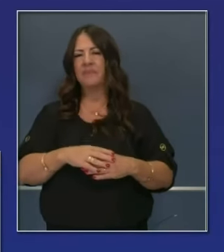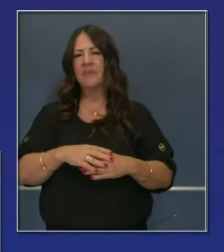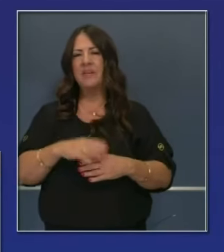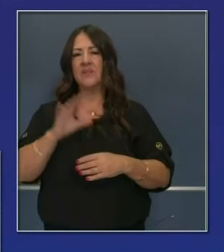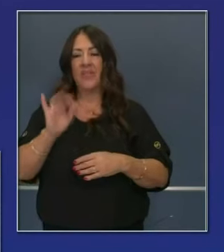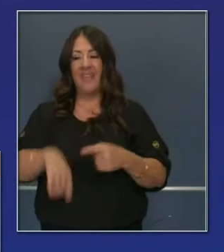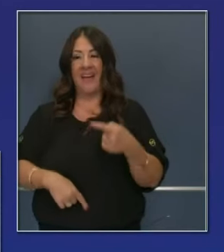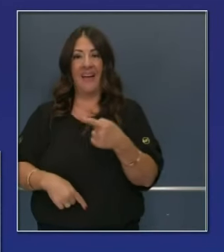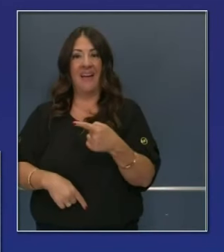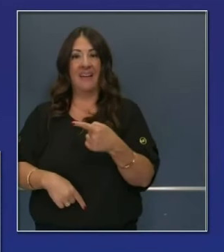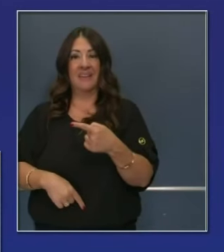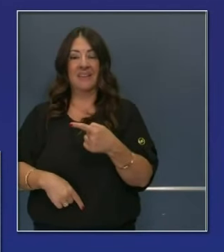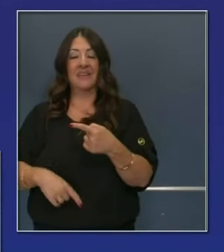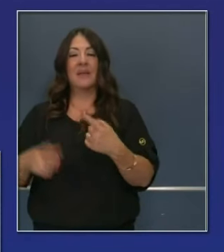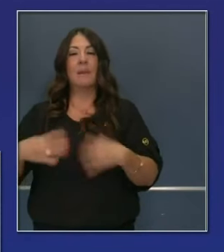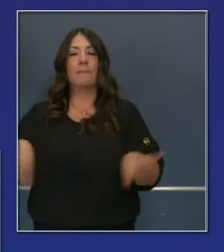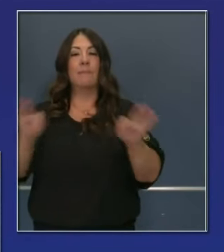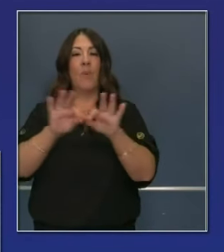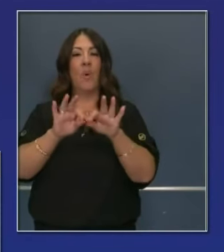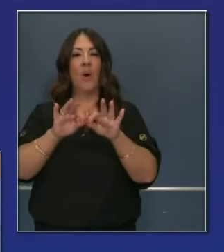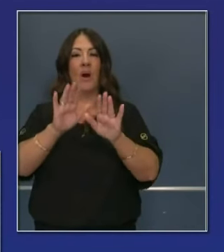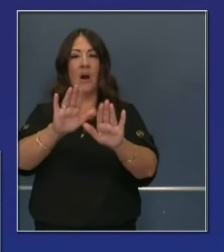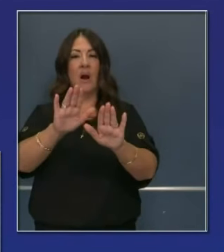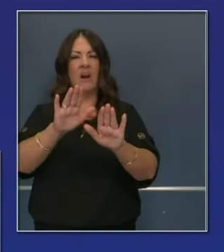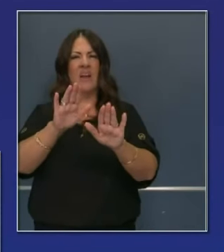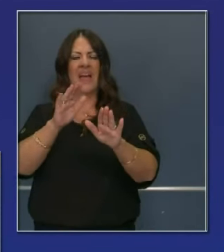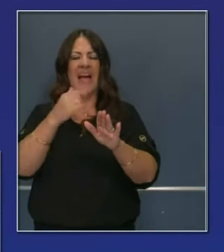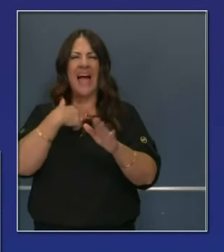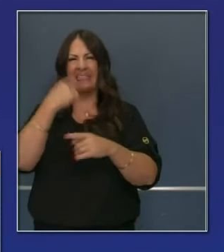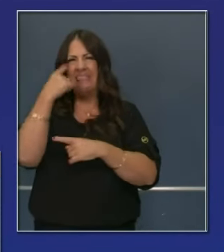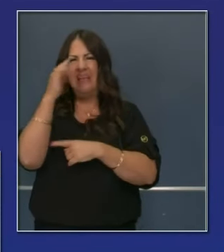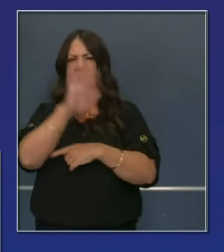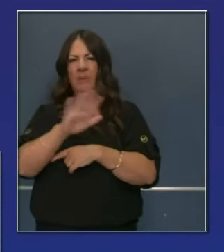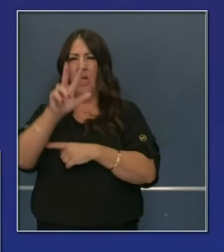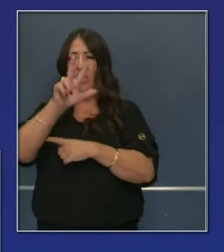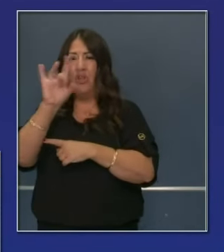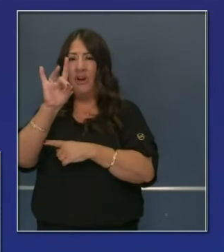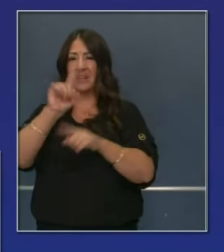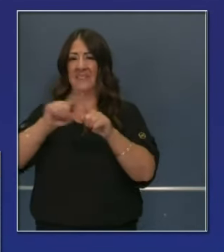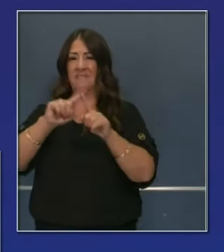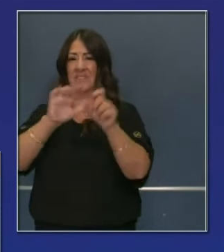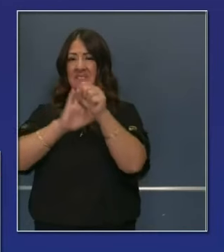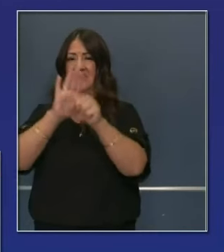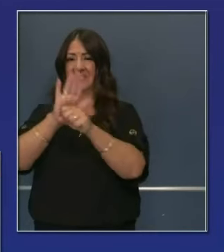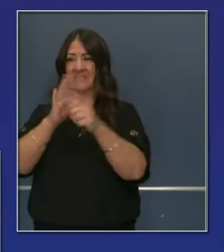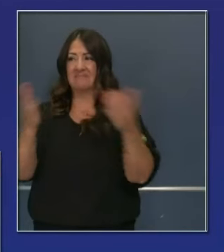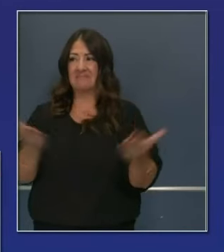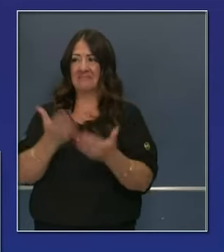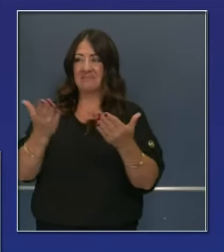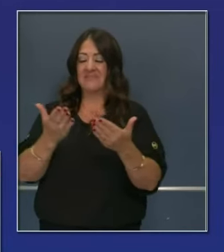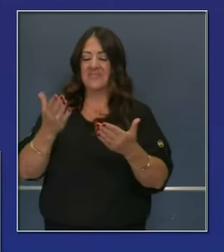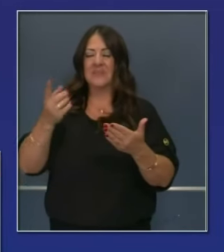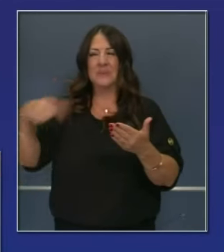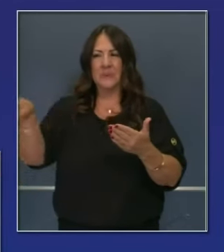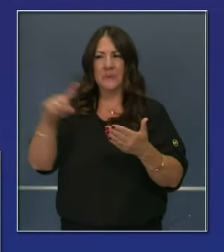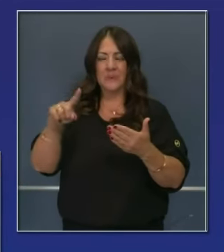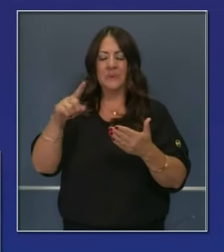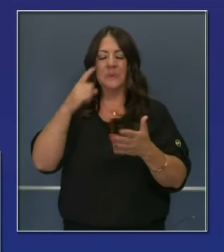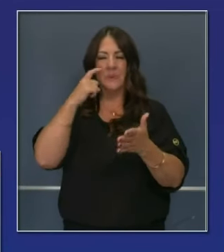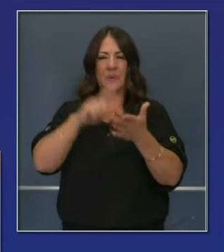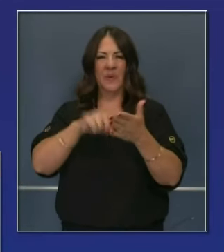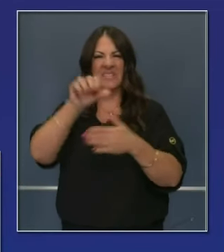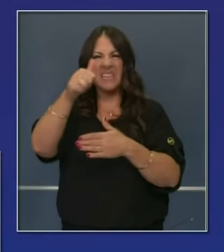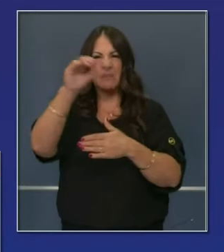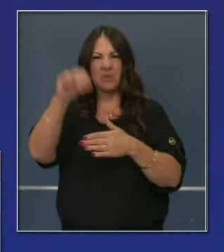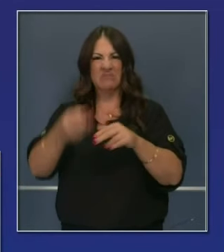and the fact that I think it was, and don't quote me, but I think it was roughly 38 states in this country that have experienced a 10%